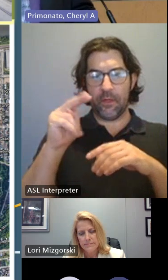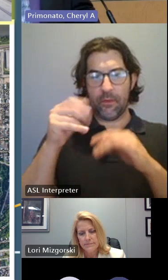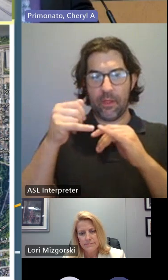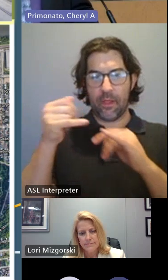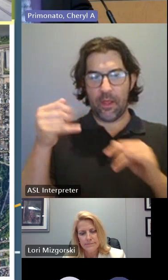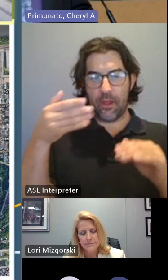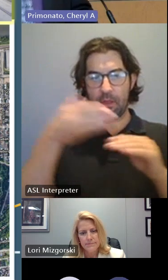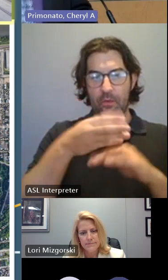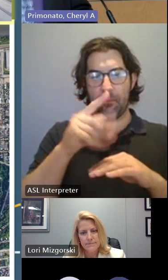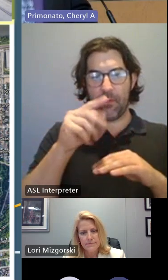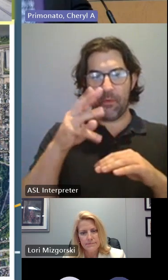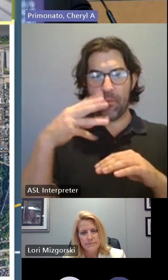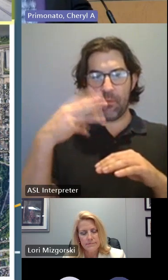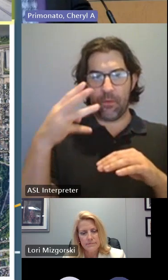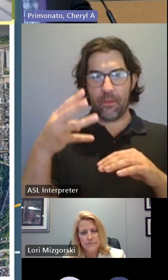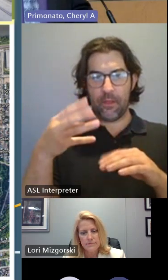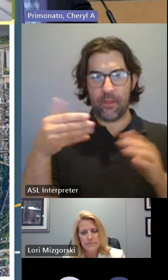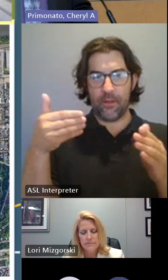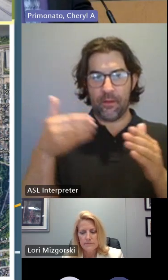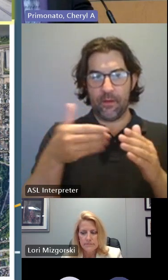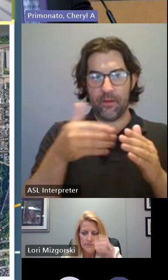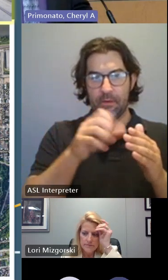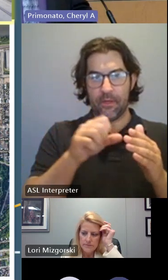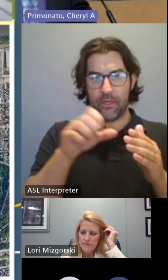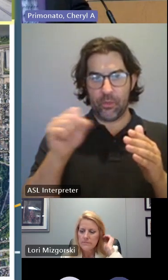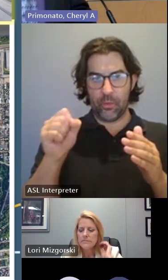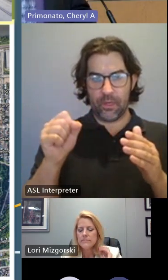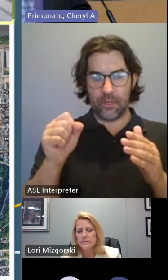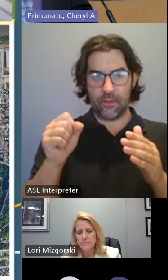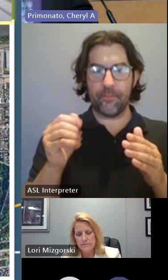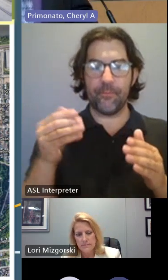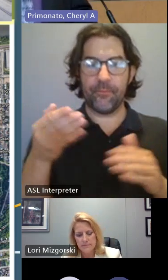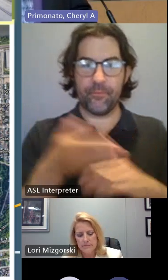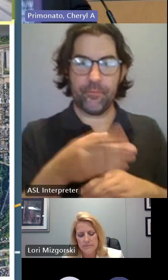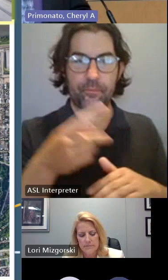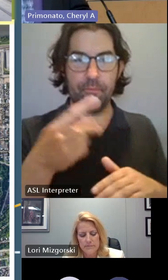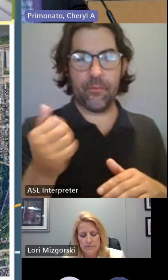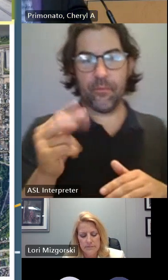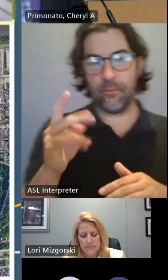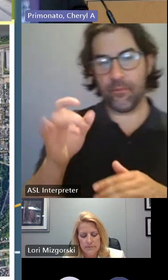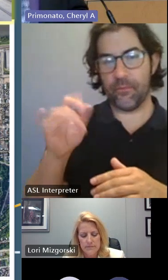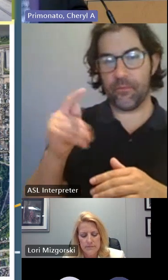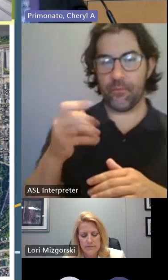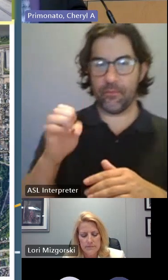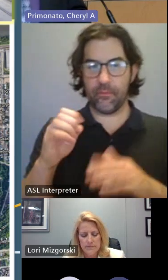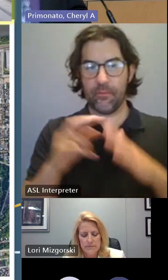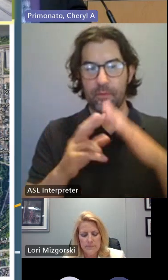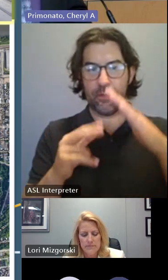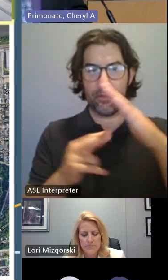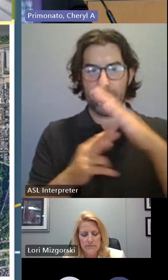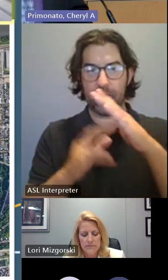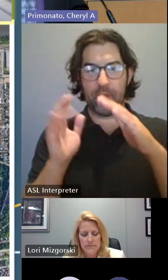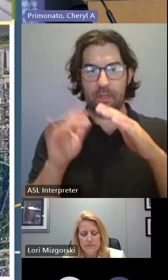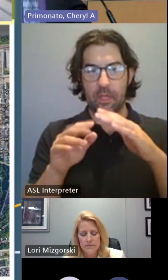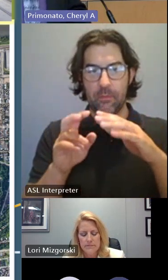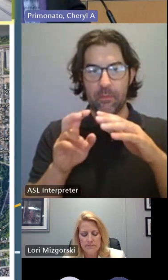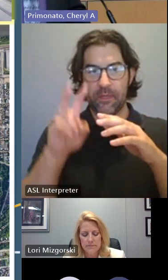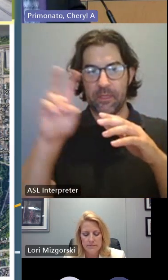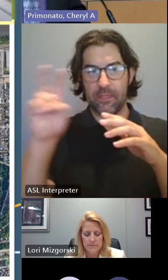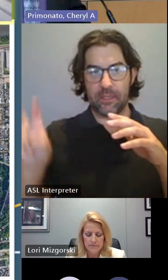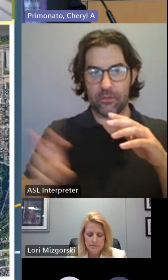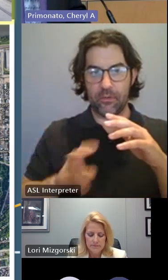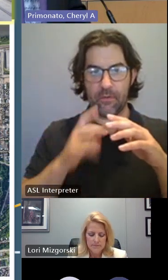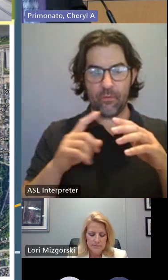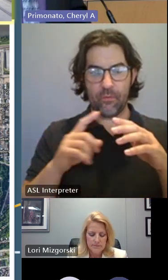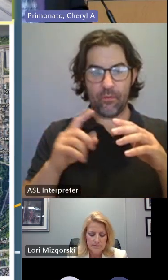Washington, down towards Station Square, and then across the Panhandle Bridge. That will be the detour for the